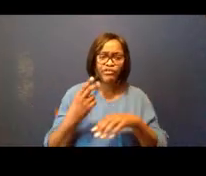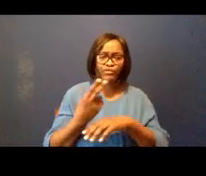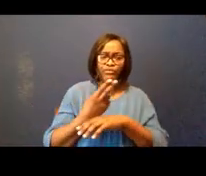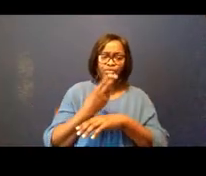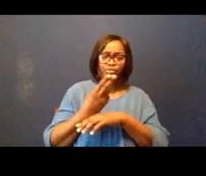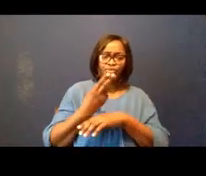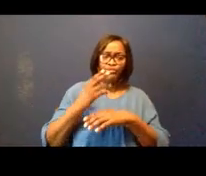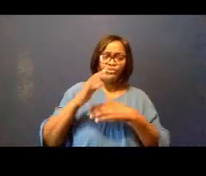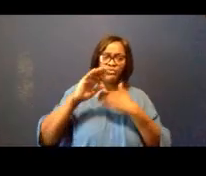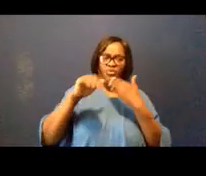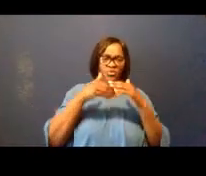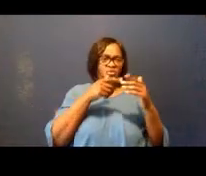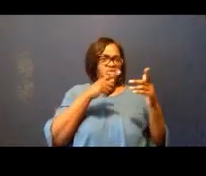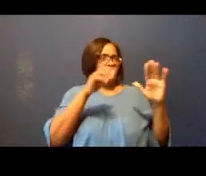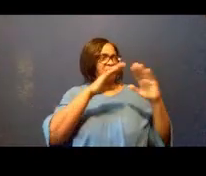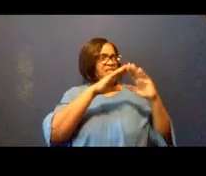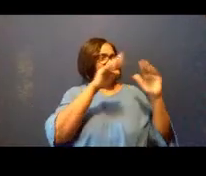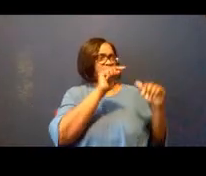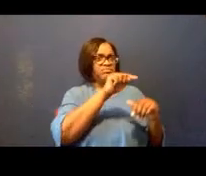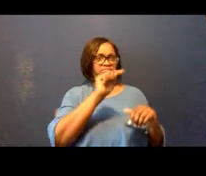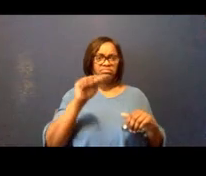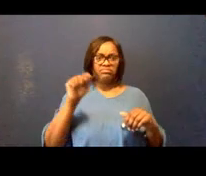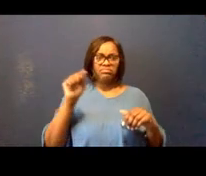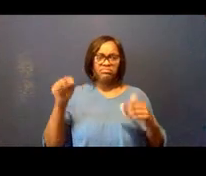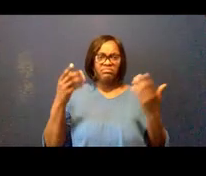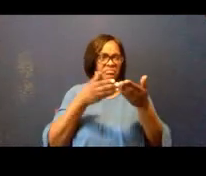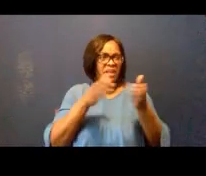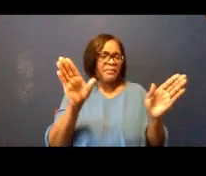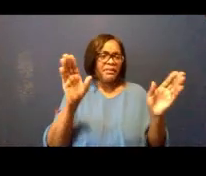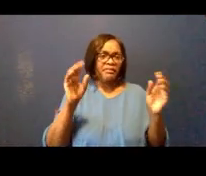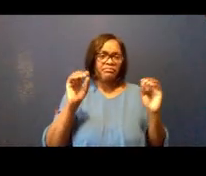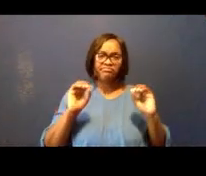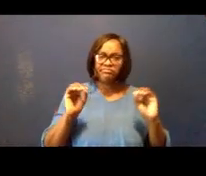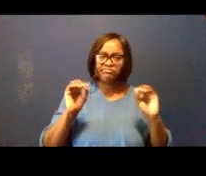poverty-stricken, disabled people and their